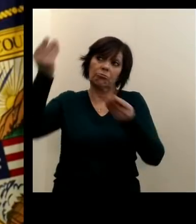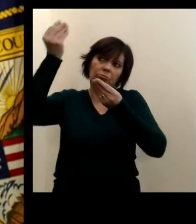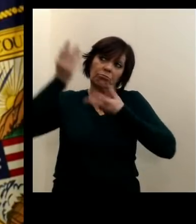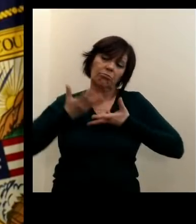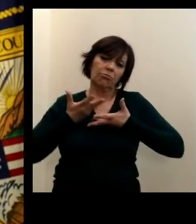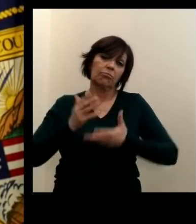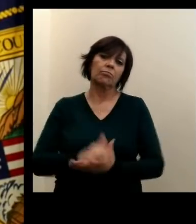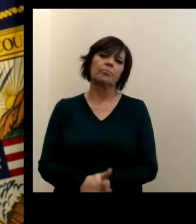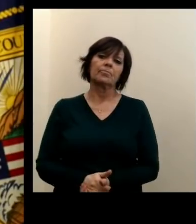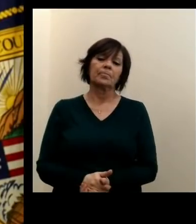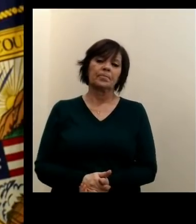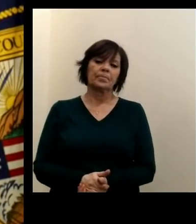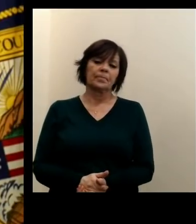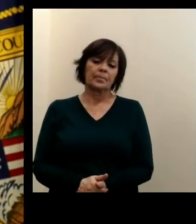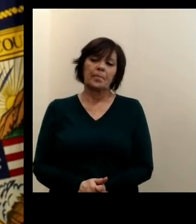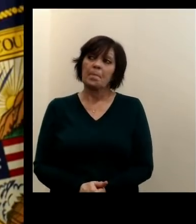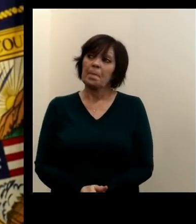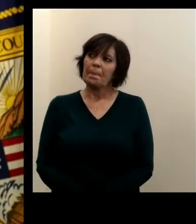guidance.